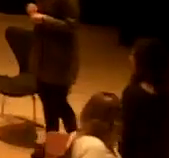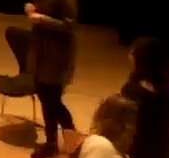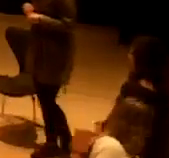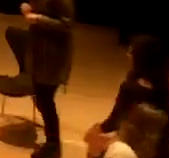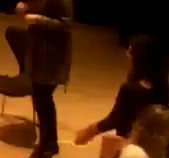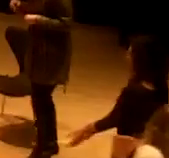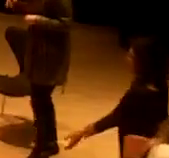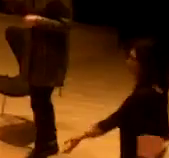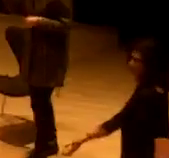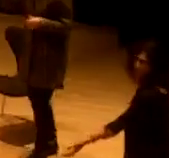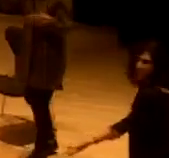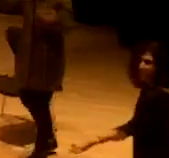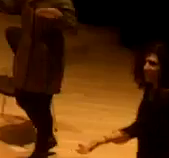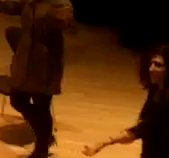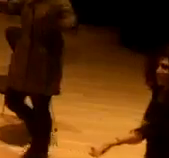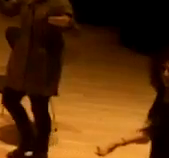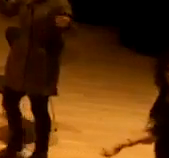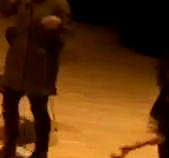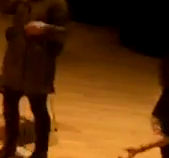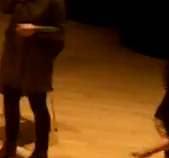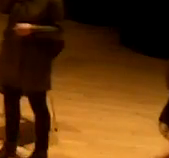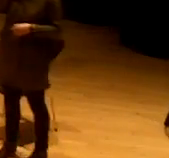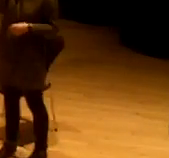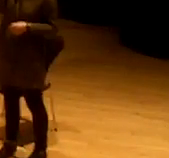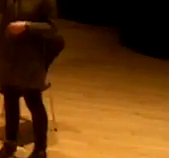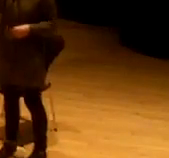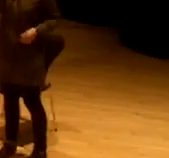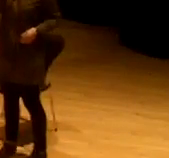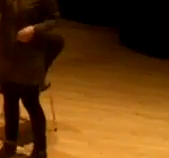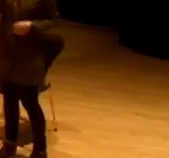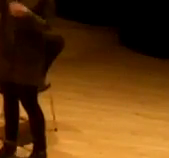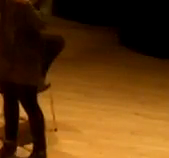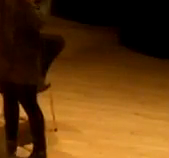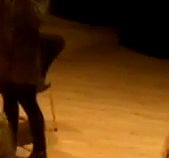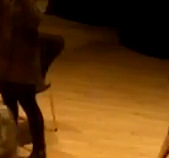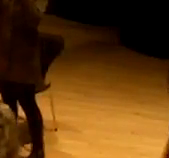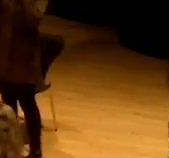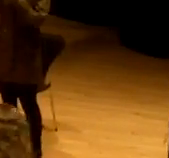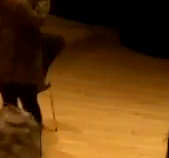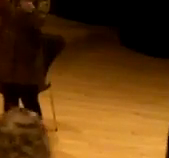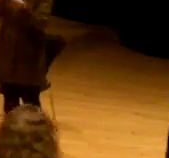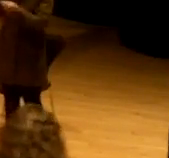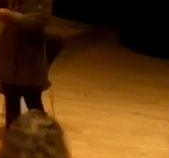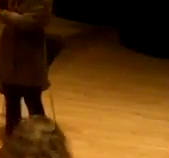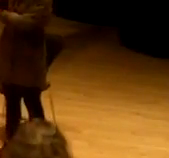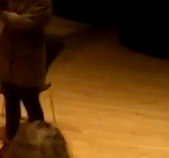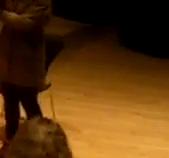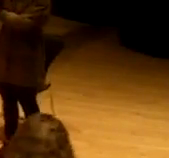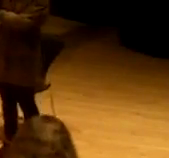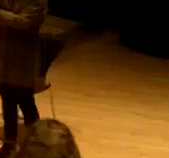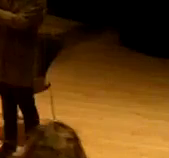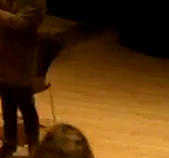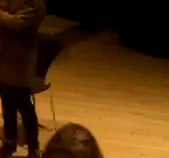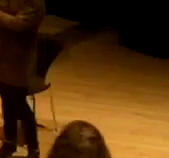invite up, first of all, our moderator tonight, Simi Linton. Simi, thank you so much for being here.